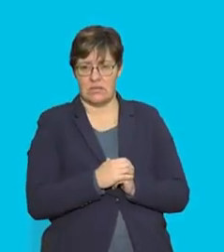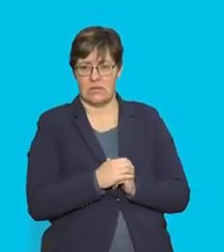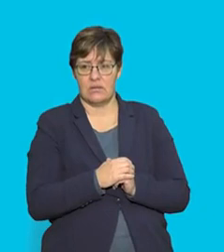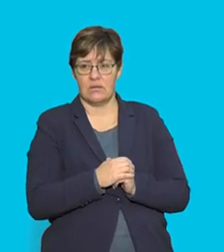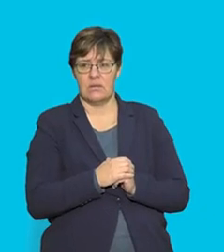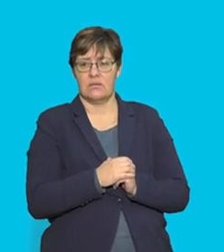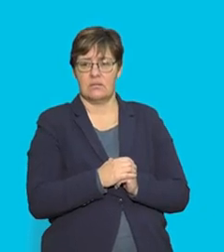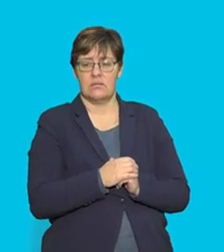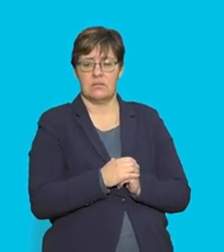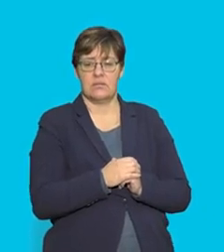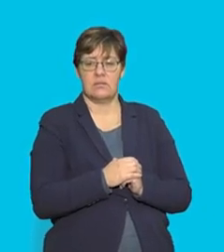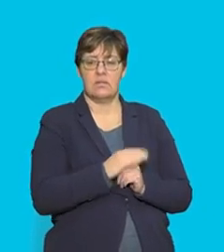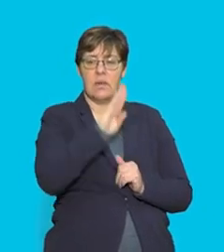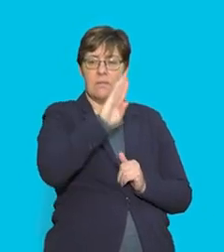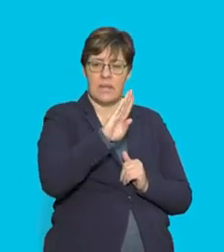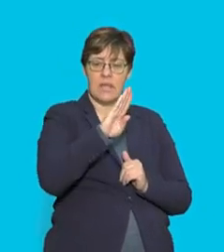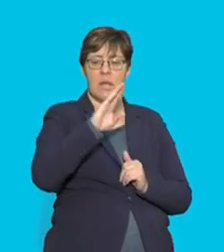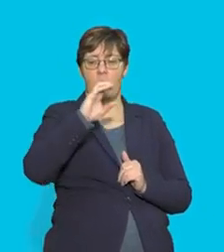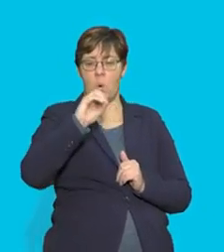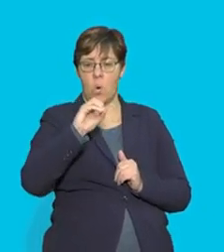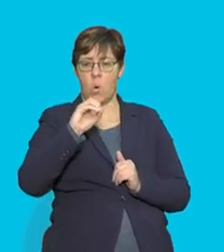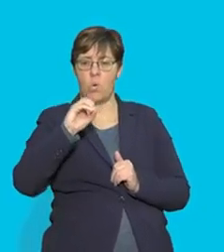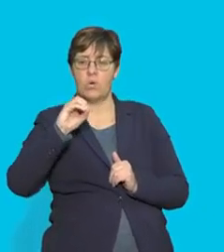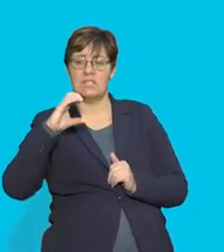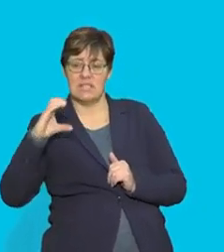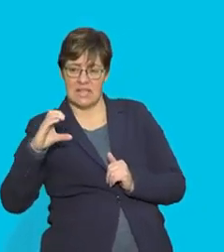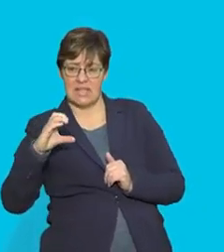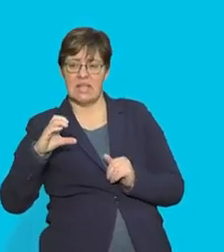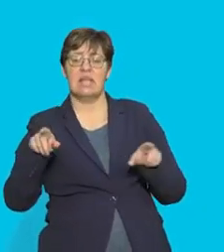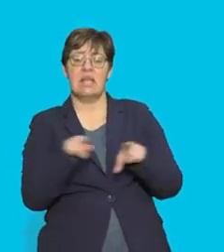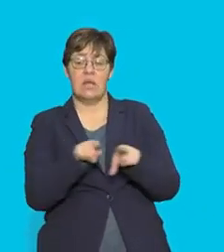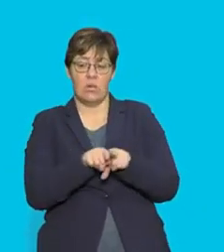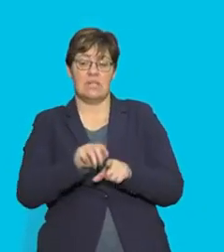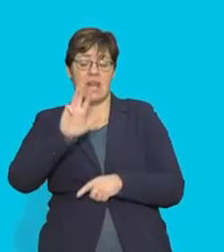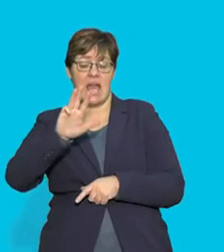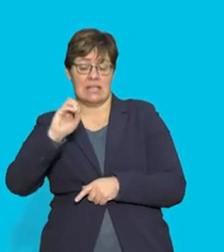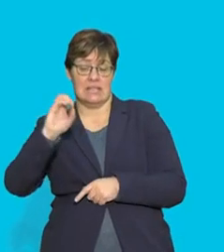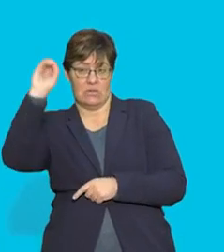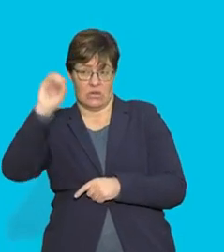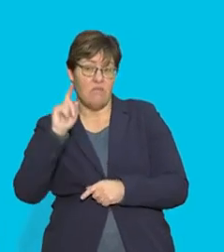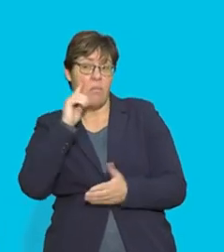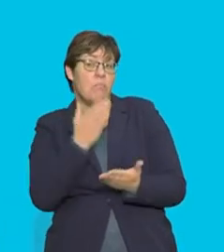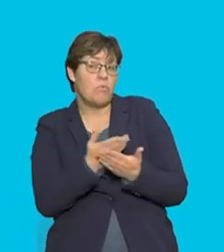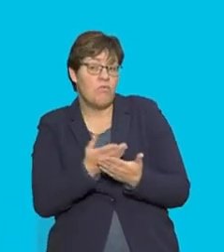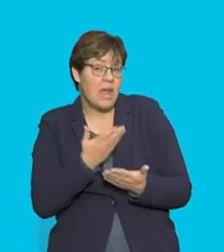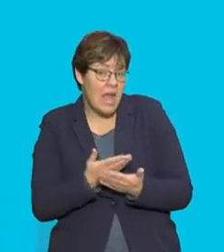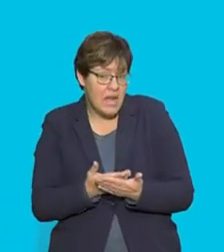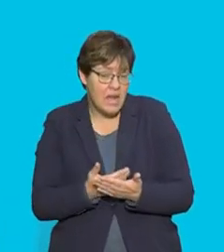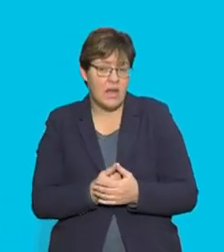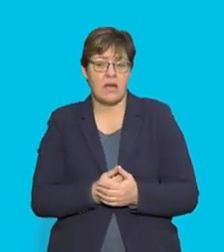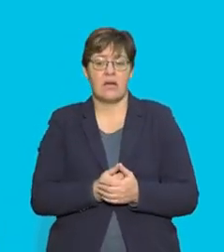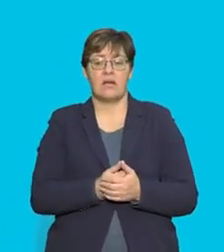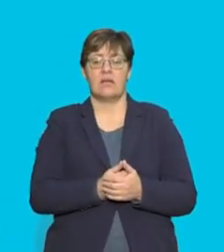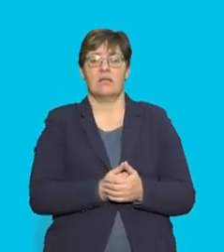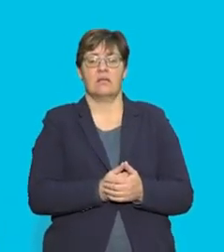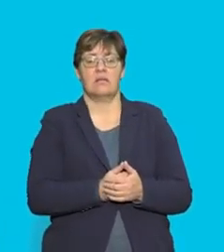Which is BOC is equals to 90 degrees. If I can prove this,